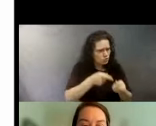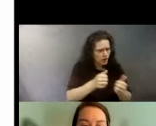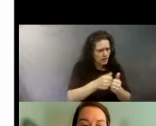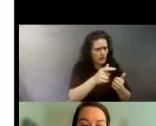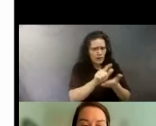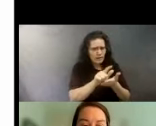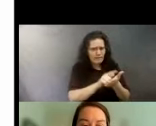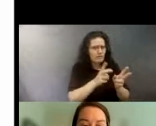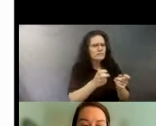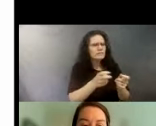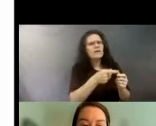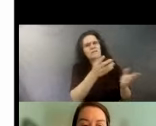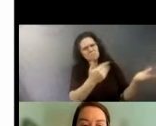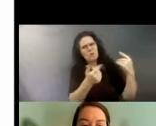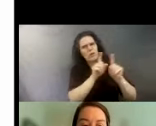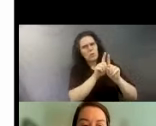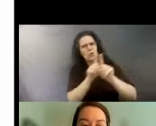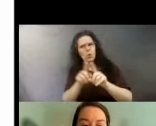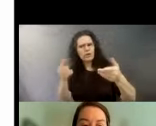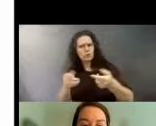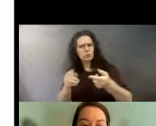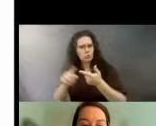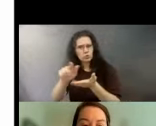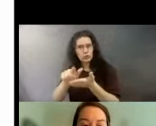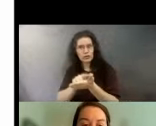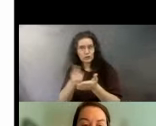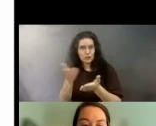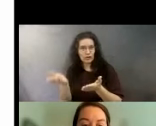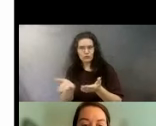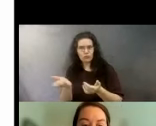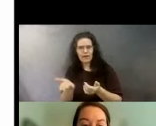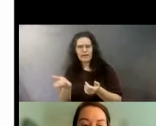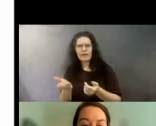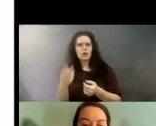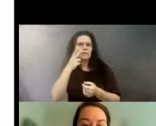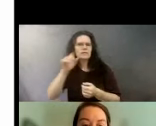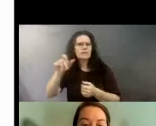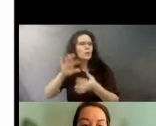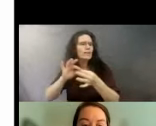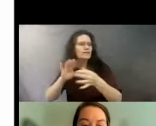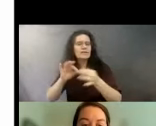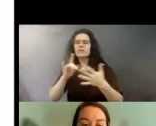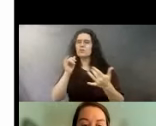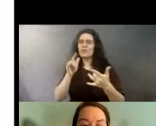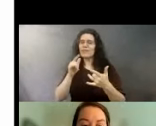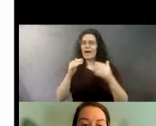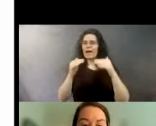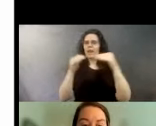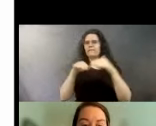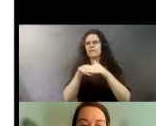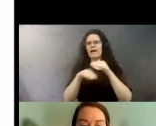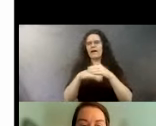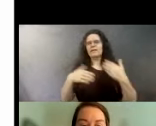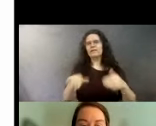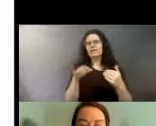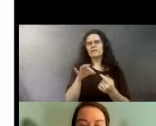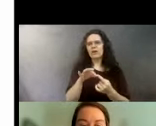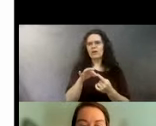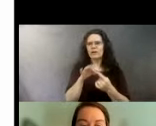you, and just see what they say. Being able to have access to folks in that particular way is a very unique and